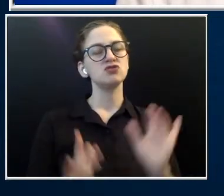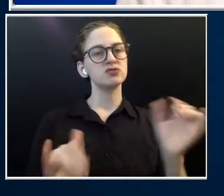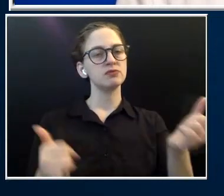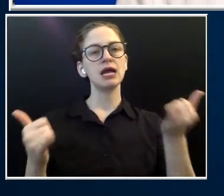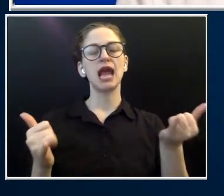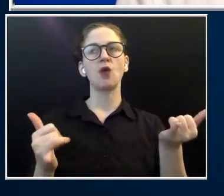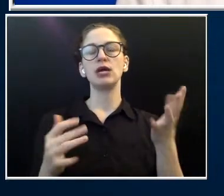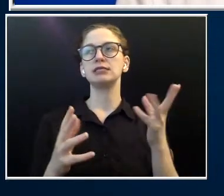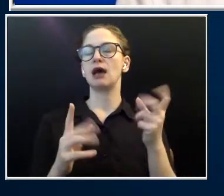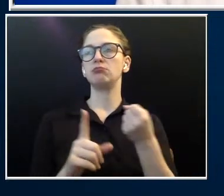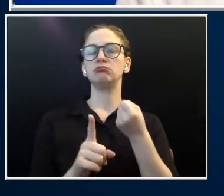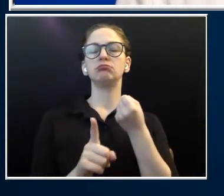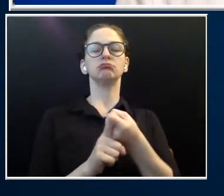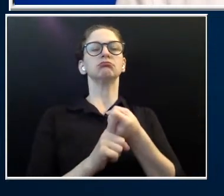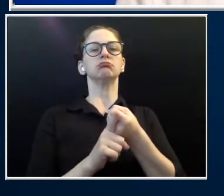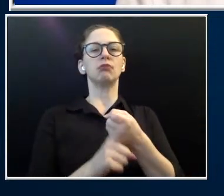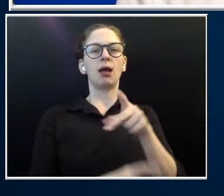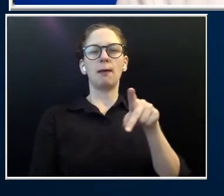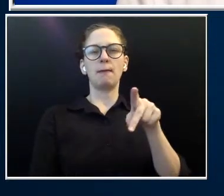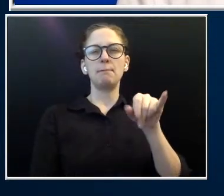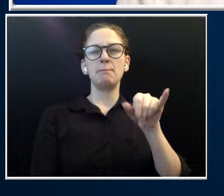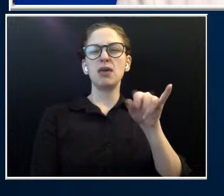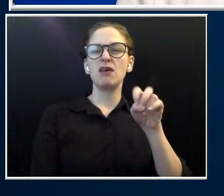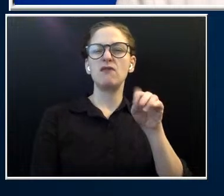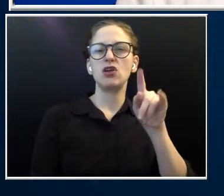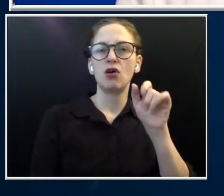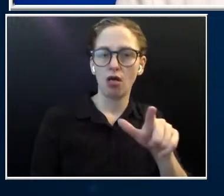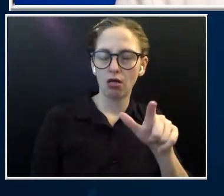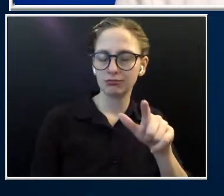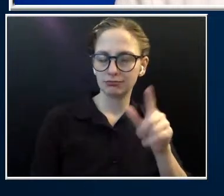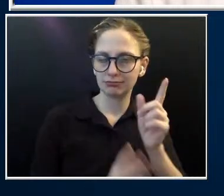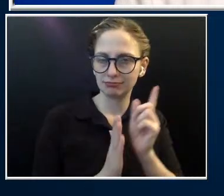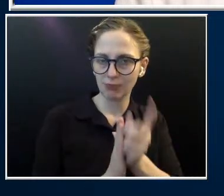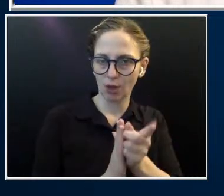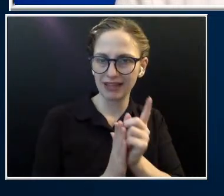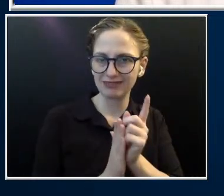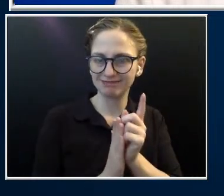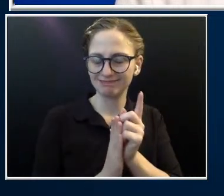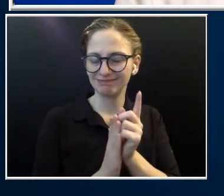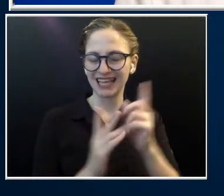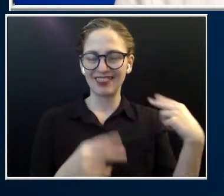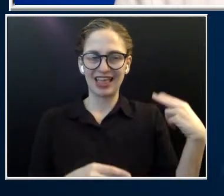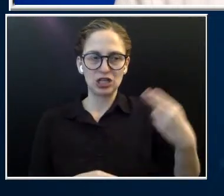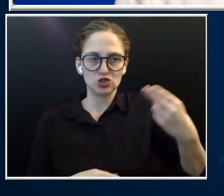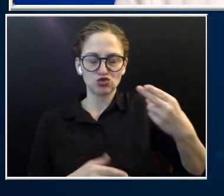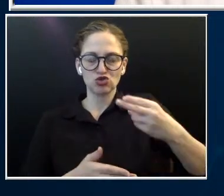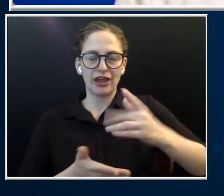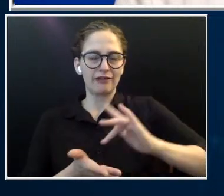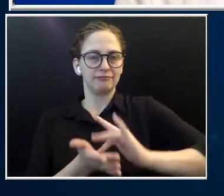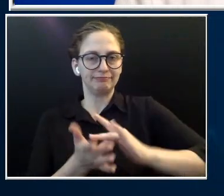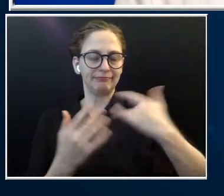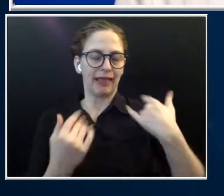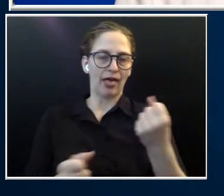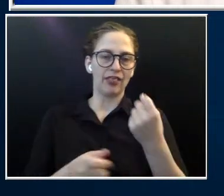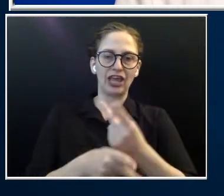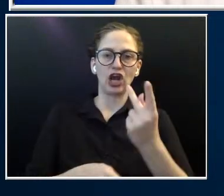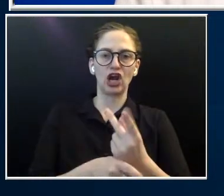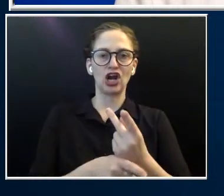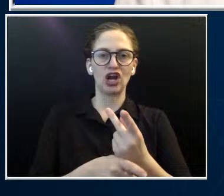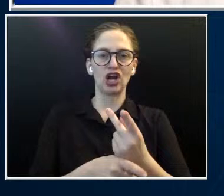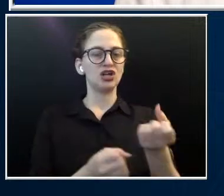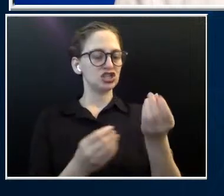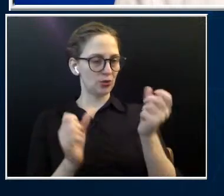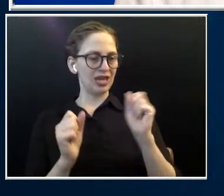history of medicine to modify genes, your own genes, give them back to you corrected so you don't have the disease anymore. We